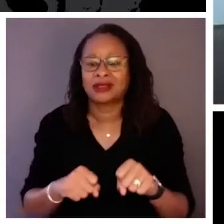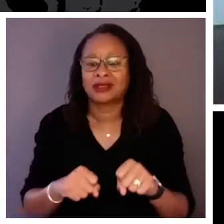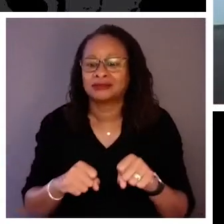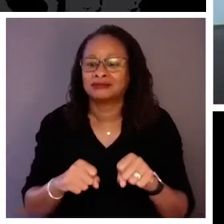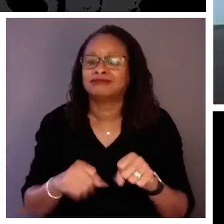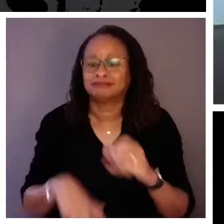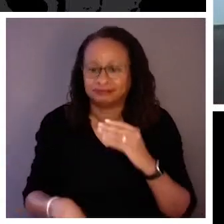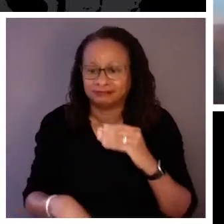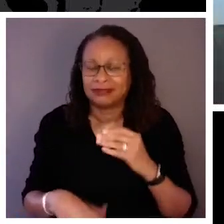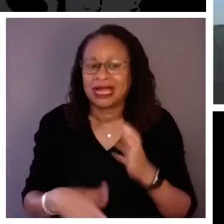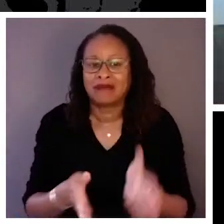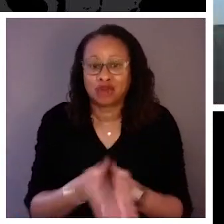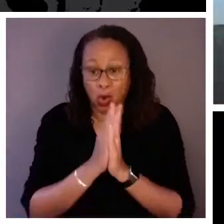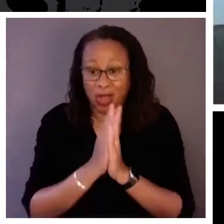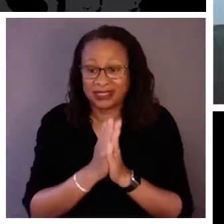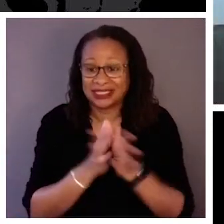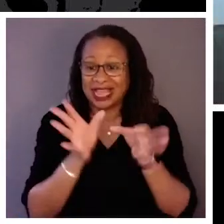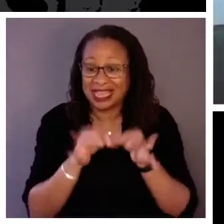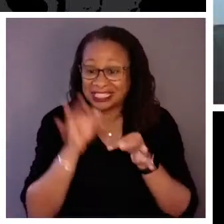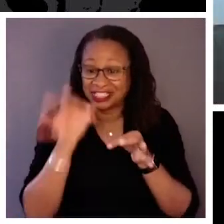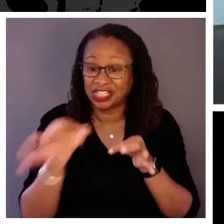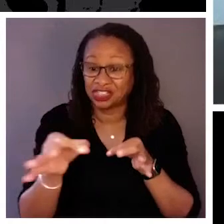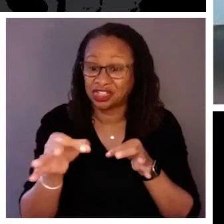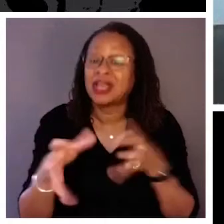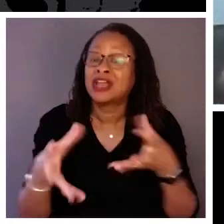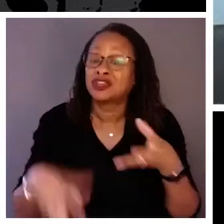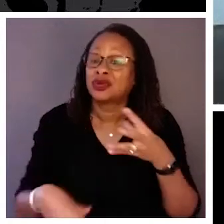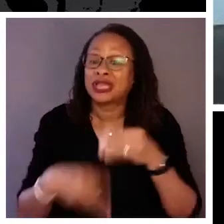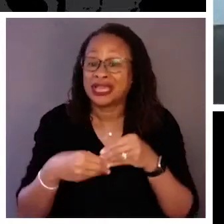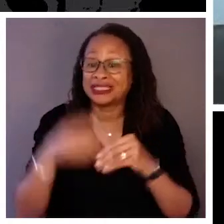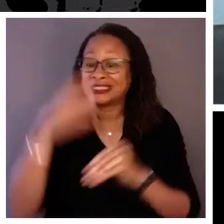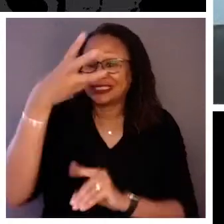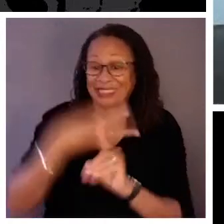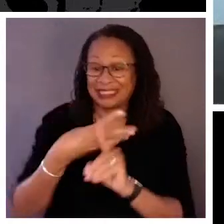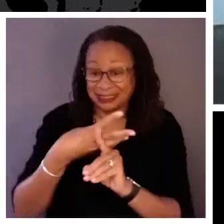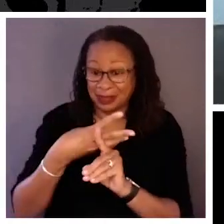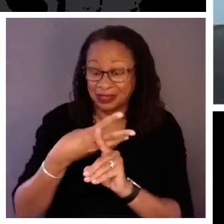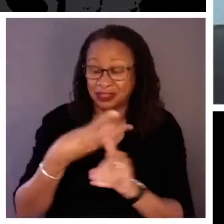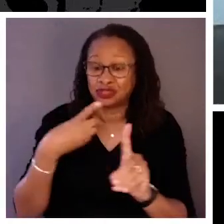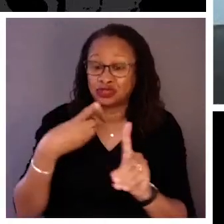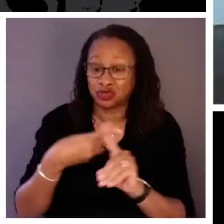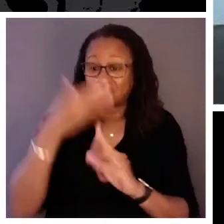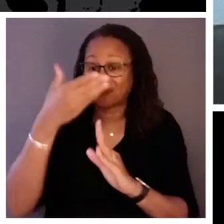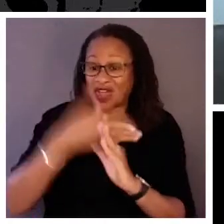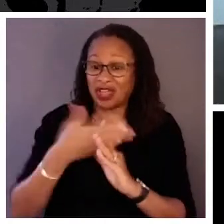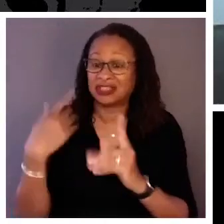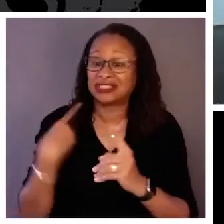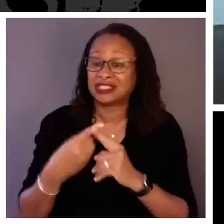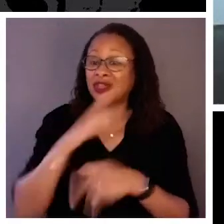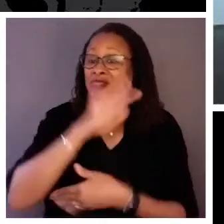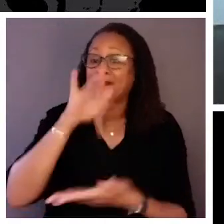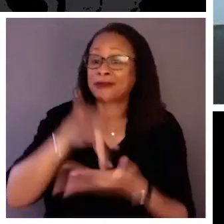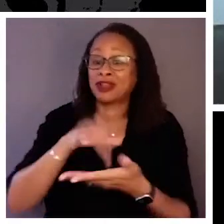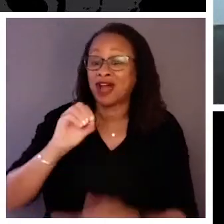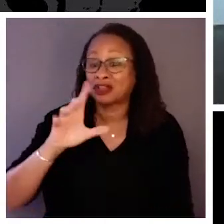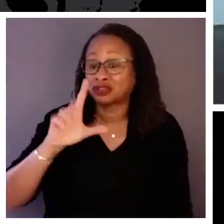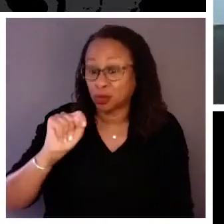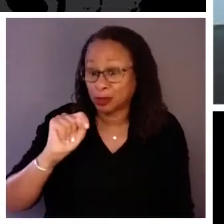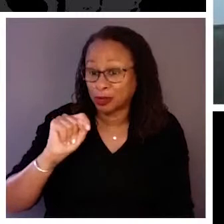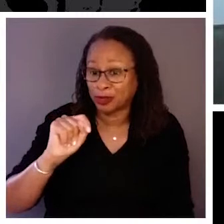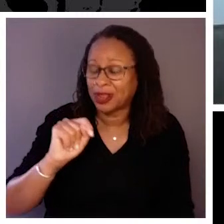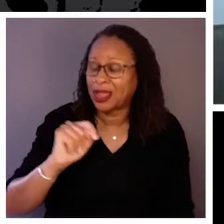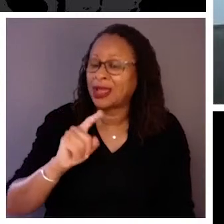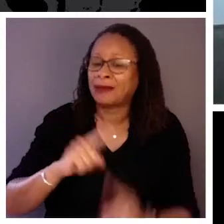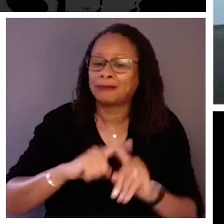extension and you'll get an extra 6 months to file till the middle of October. But as I previously mentioned, it doesn't give you